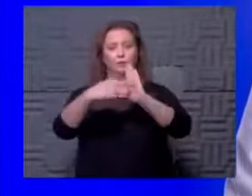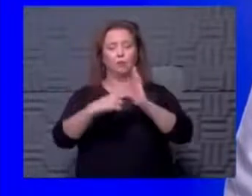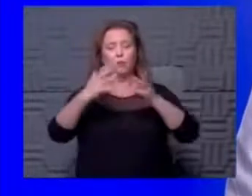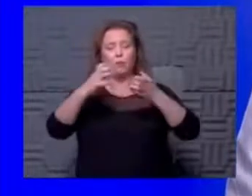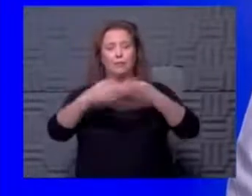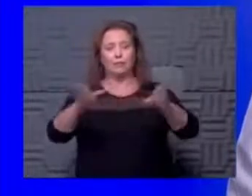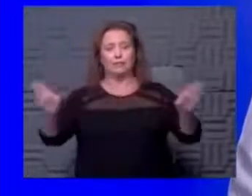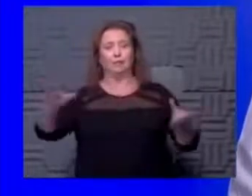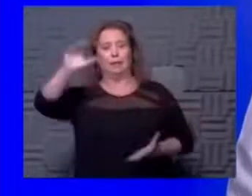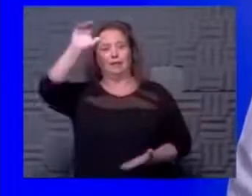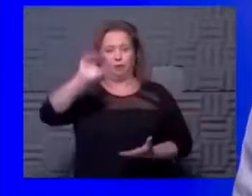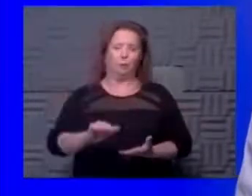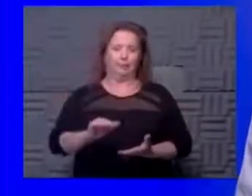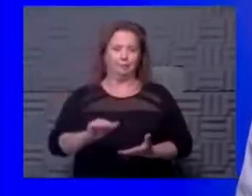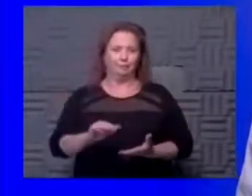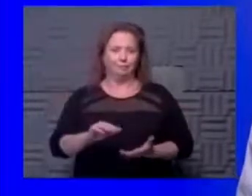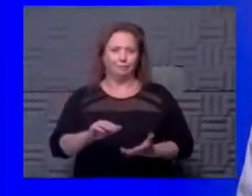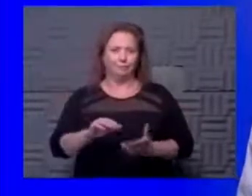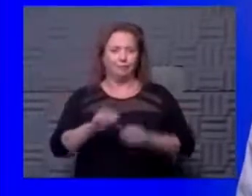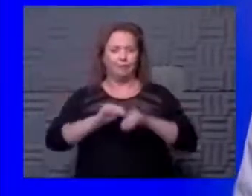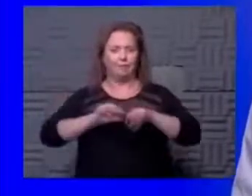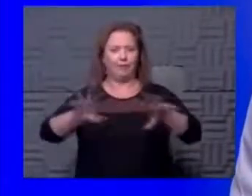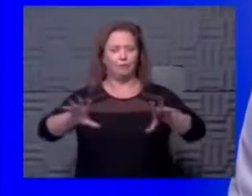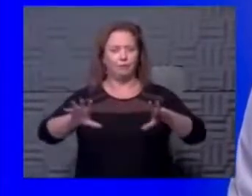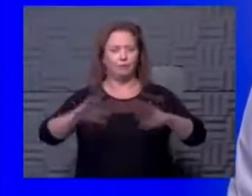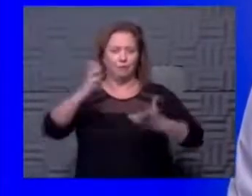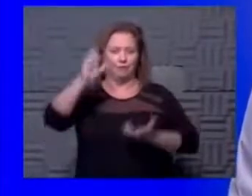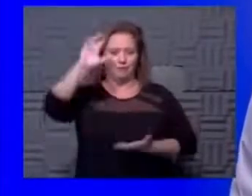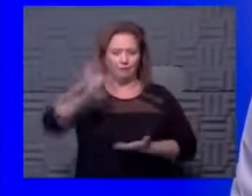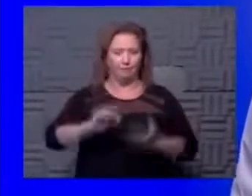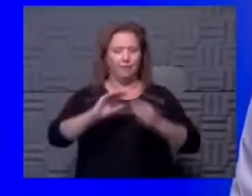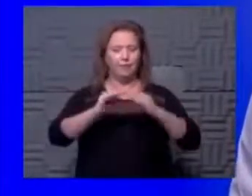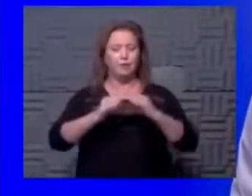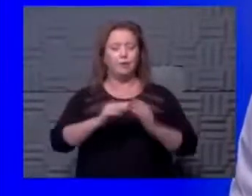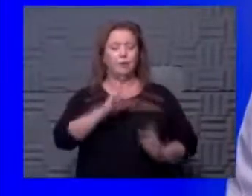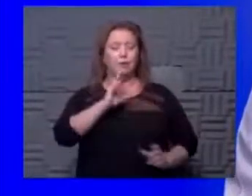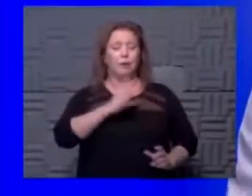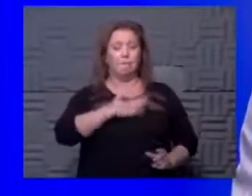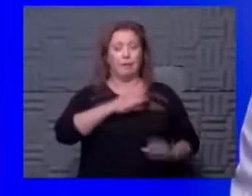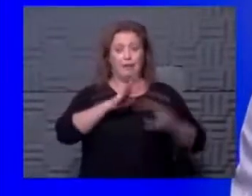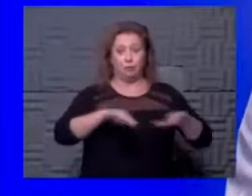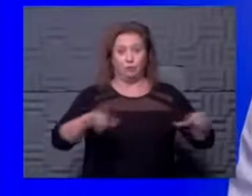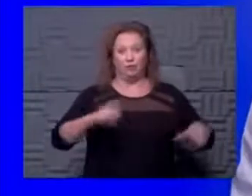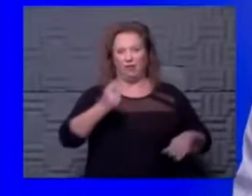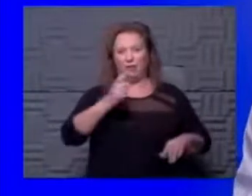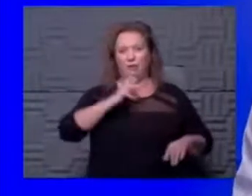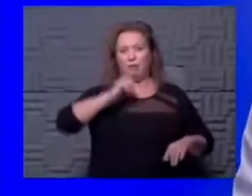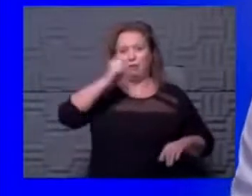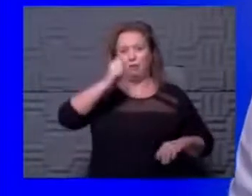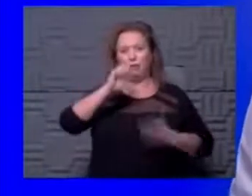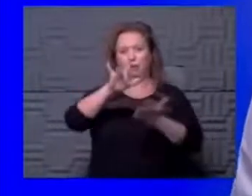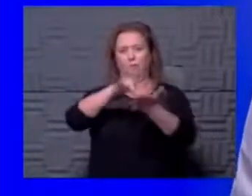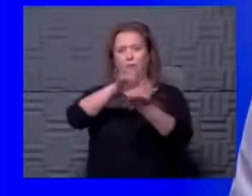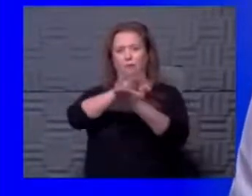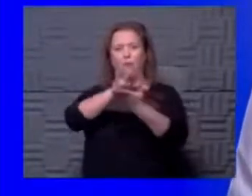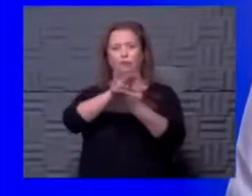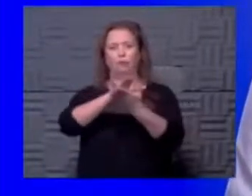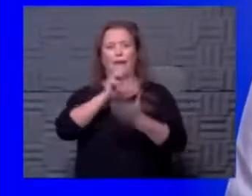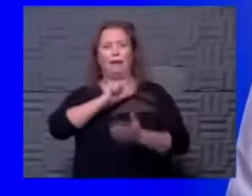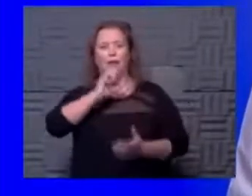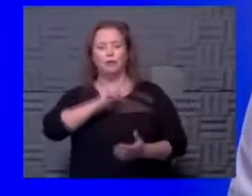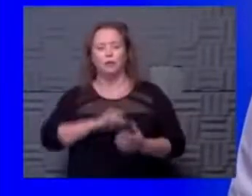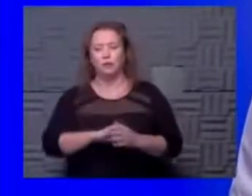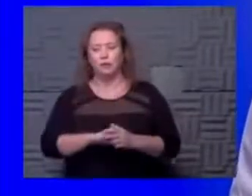an overall decrease of the rate of spread of the infection. So 5-year-olds, so my children are a little bit older, more like middle school age.